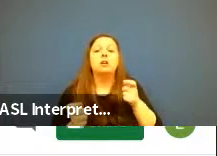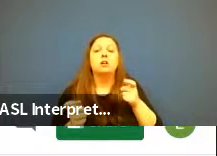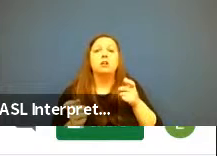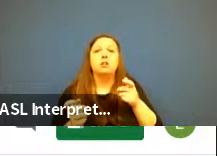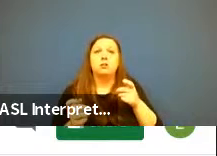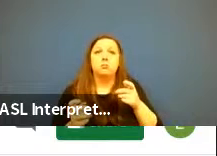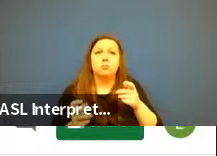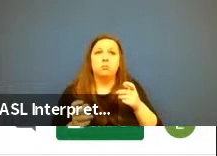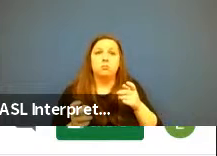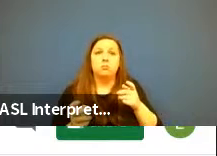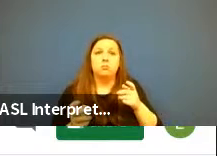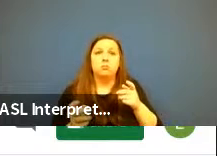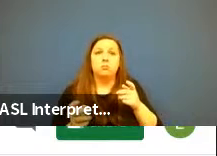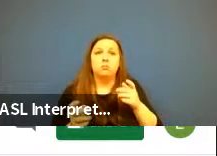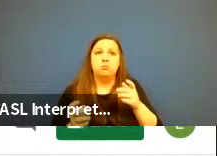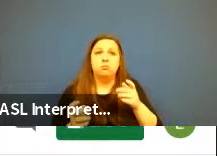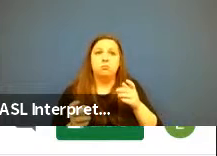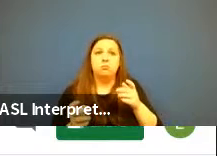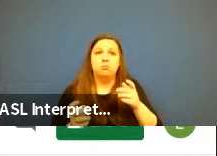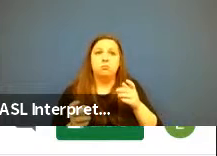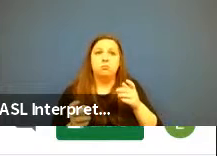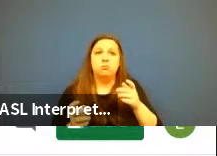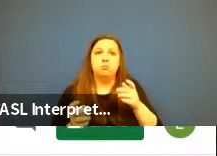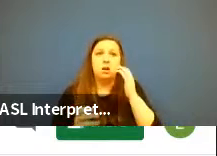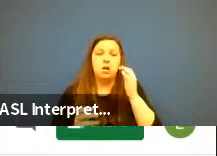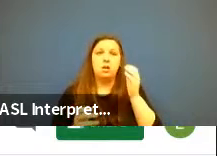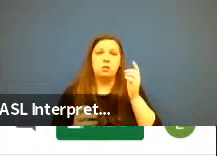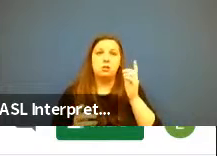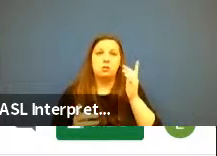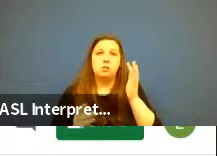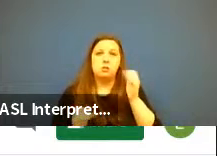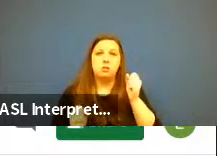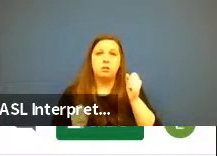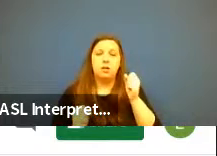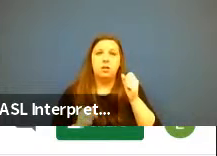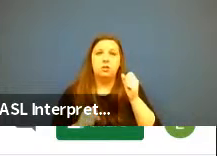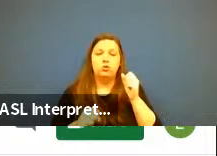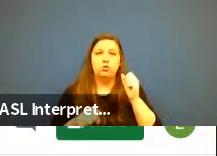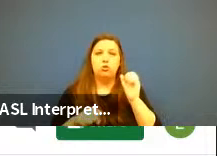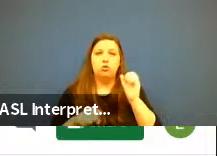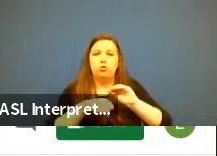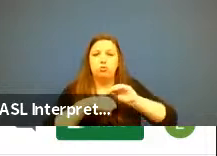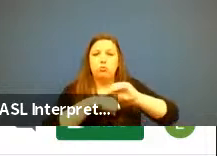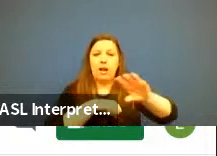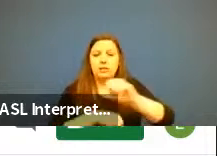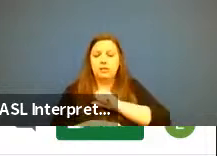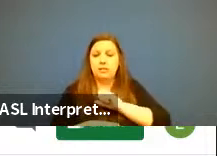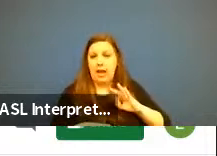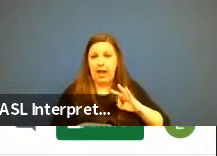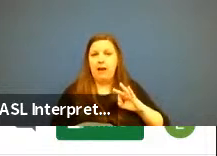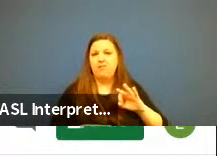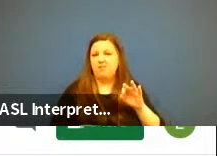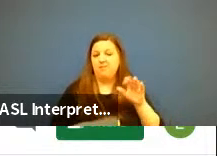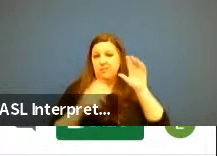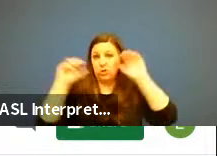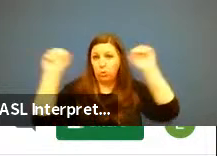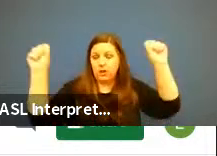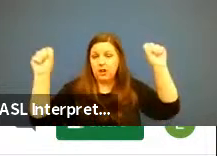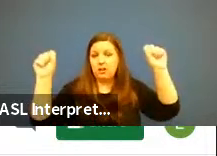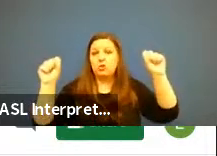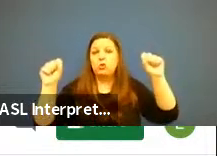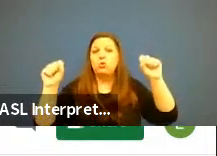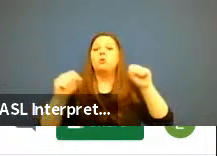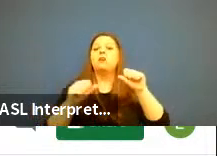staff, i.e. the superintendent, to go further into negotiations on certain properties.